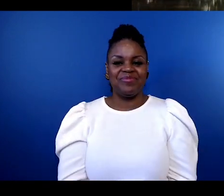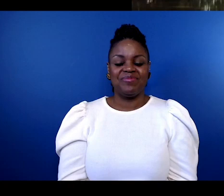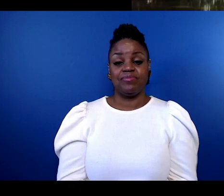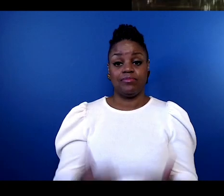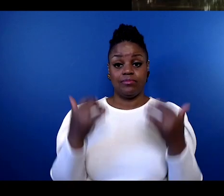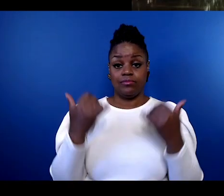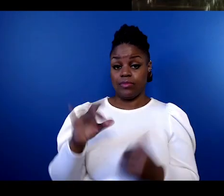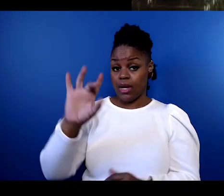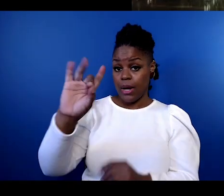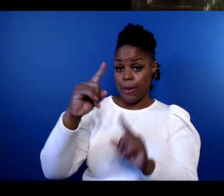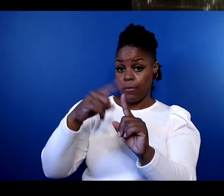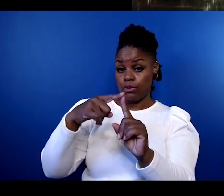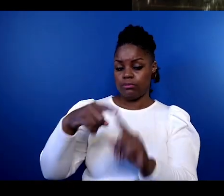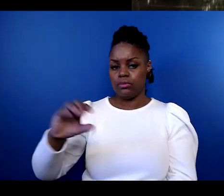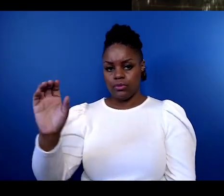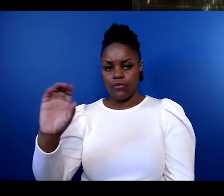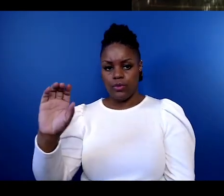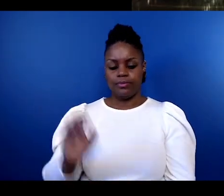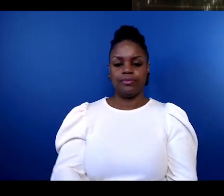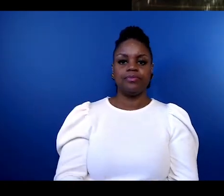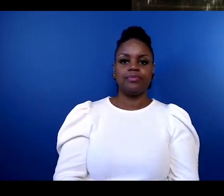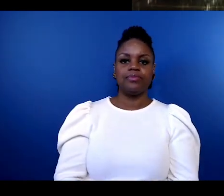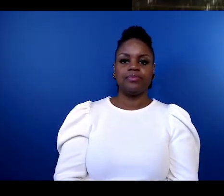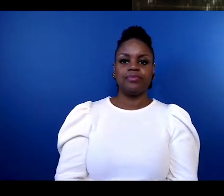Right leg back, then forward.